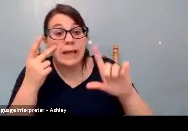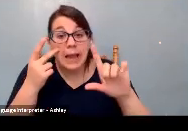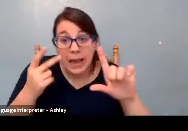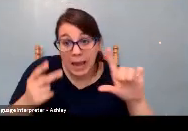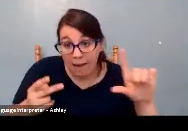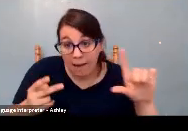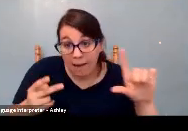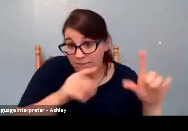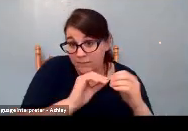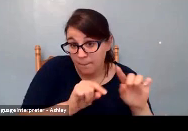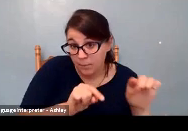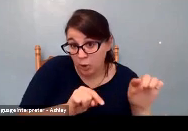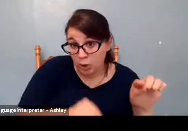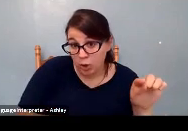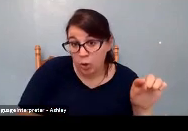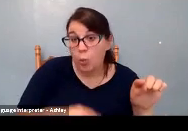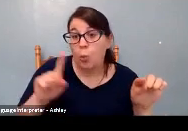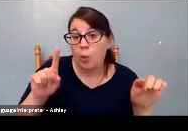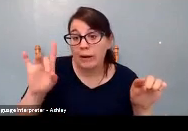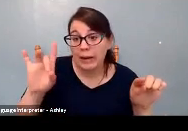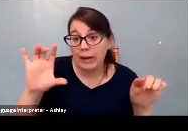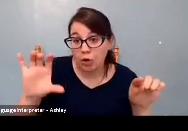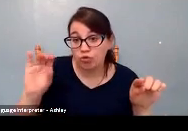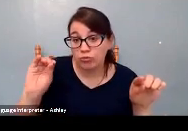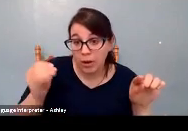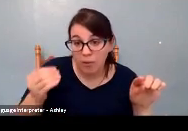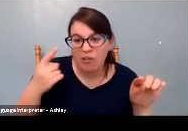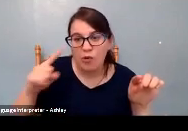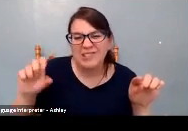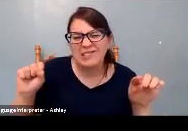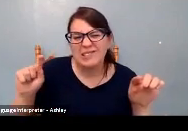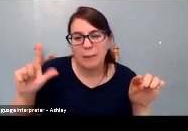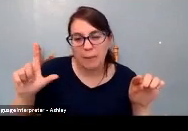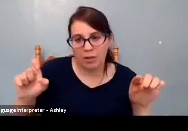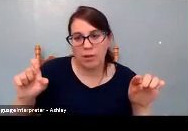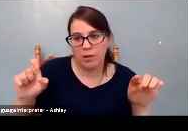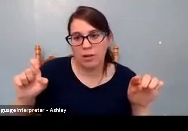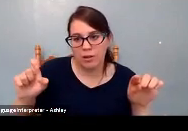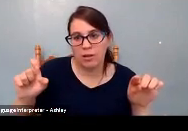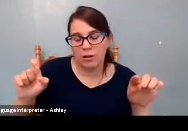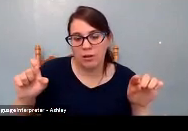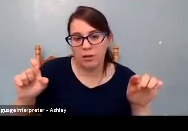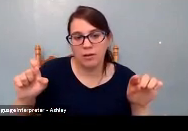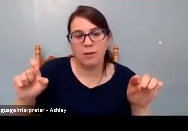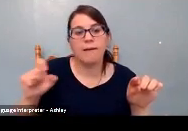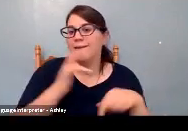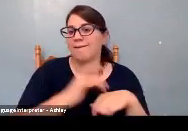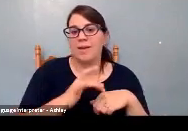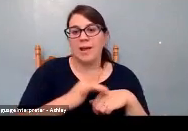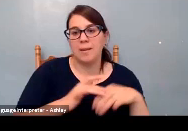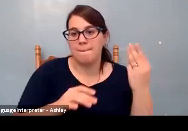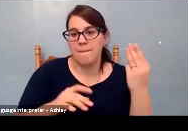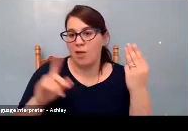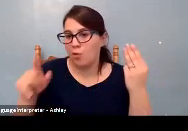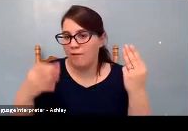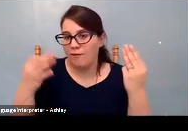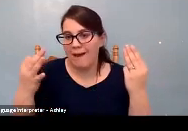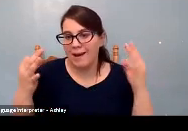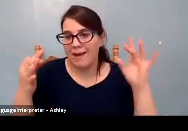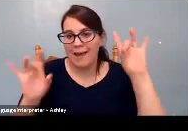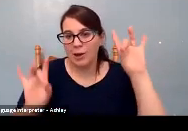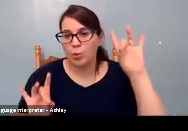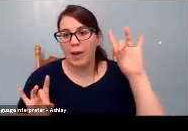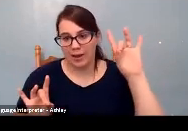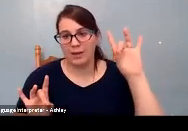screen there is the 1-800 number for Stable. They are available Monday through Friday, 8 a.m. to 8 p.m.